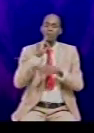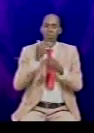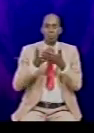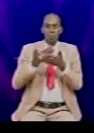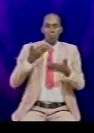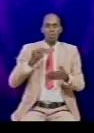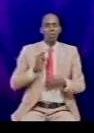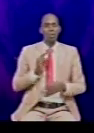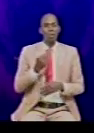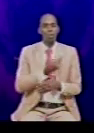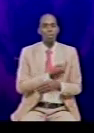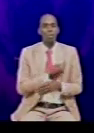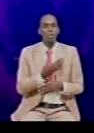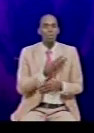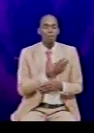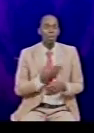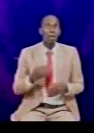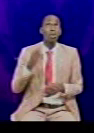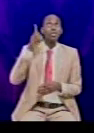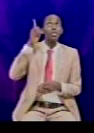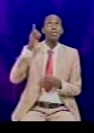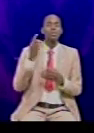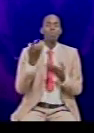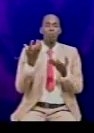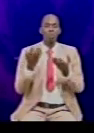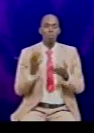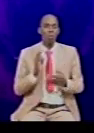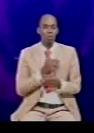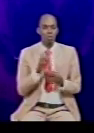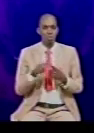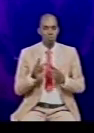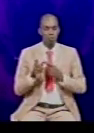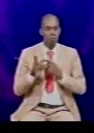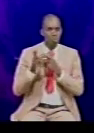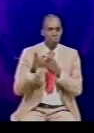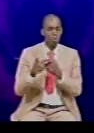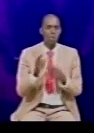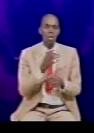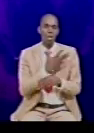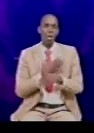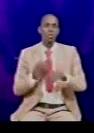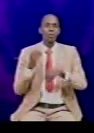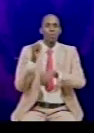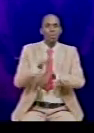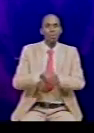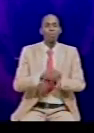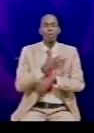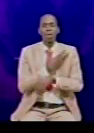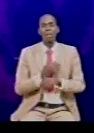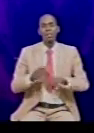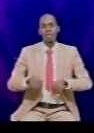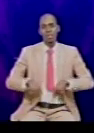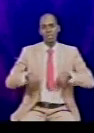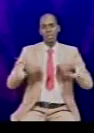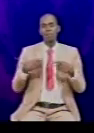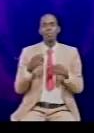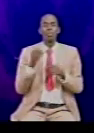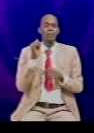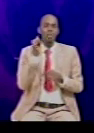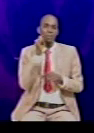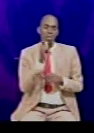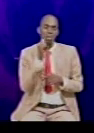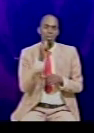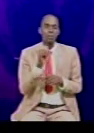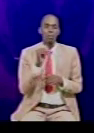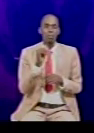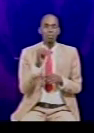And God wants us to run and overcome and live by living daily